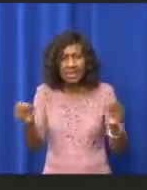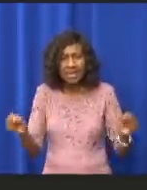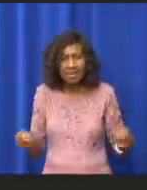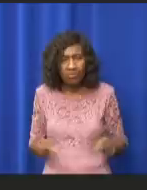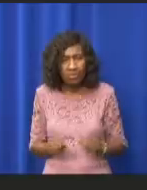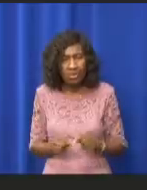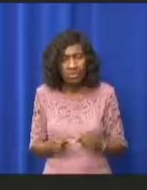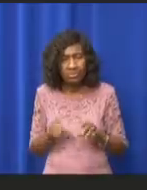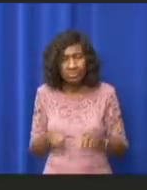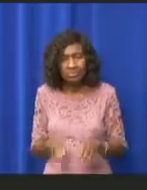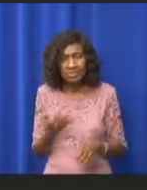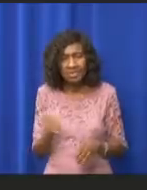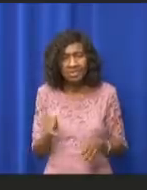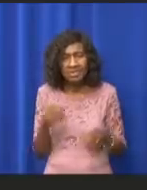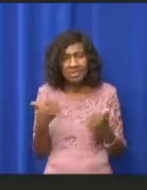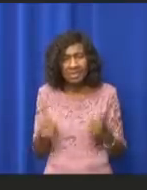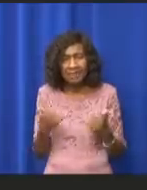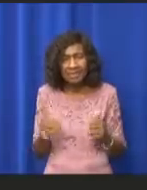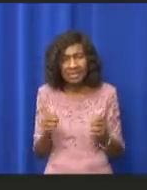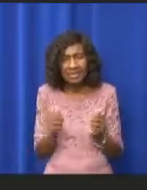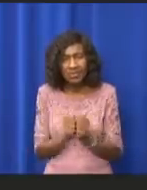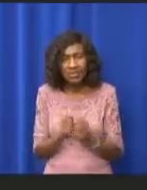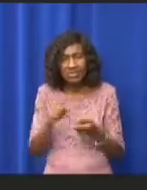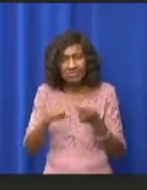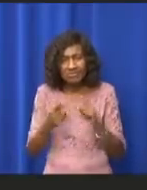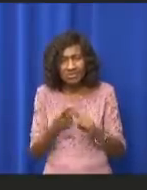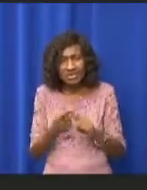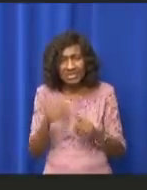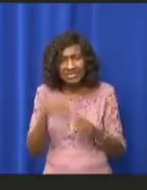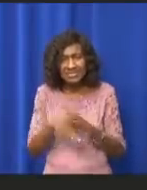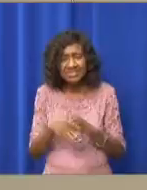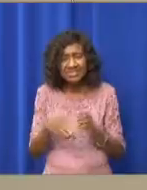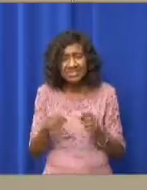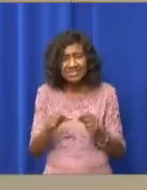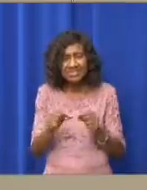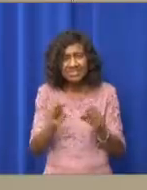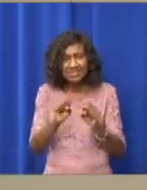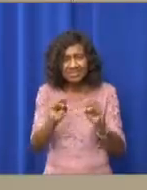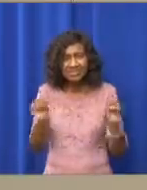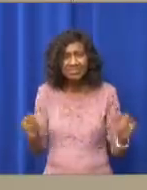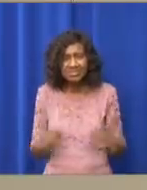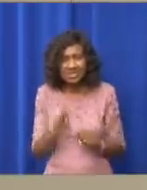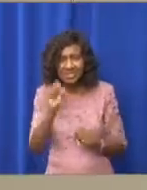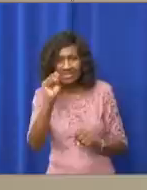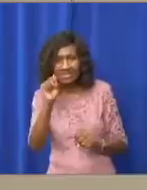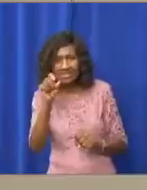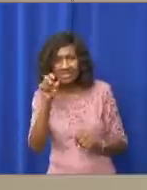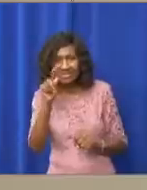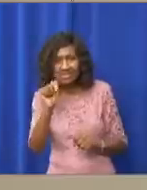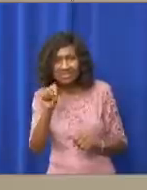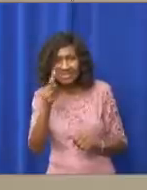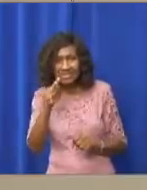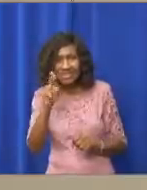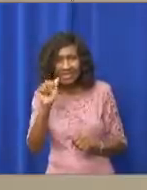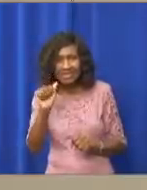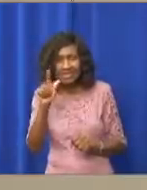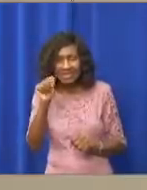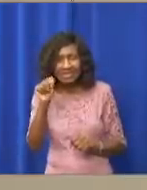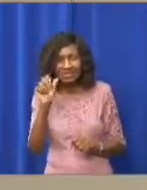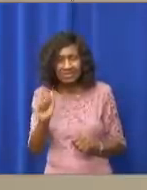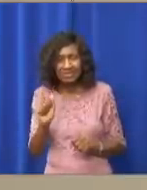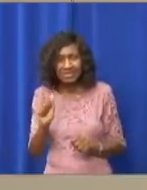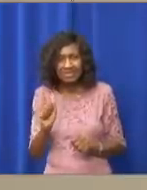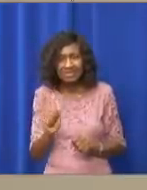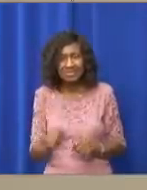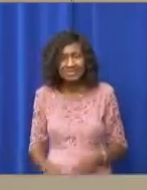their friends in the strata? I should bring up Dr. Lee to answer this, because